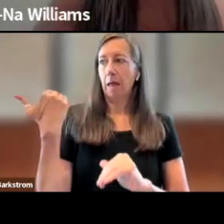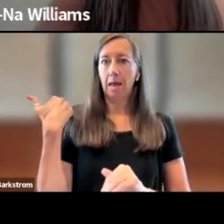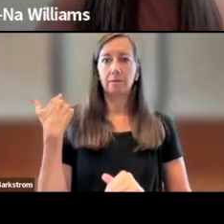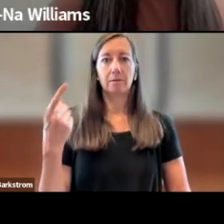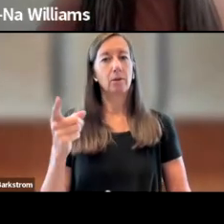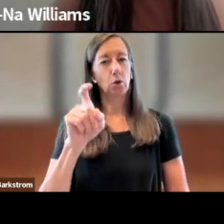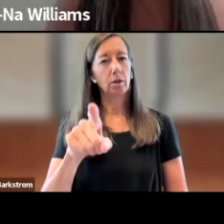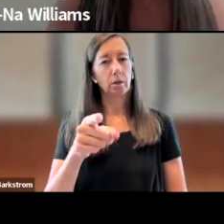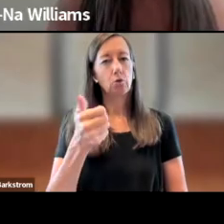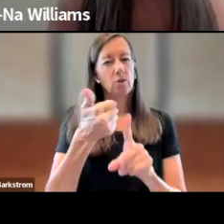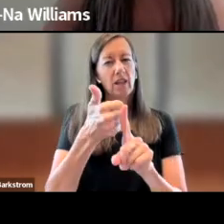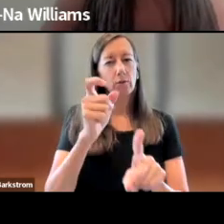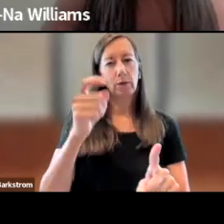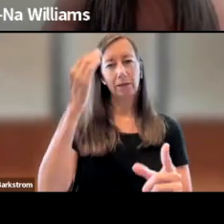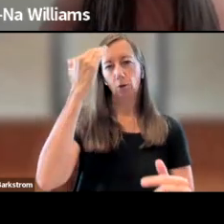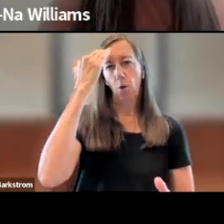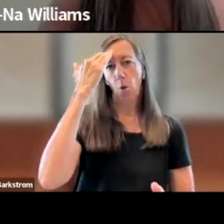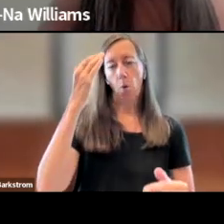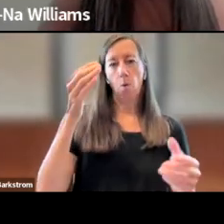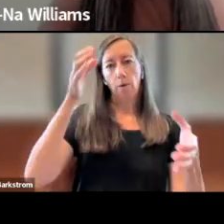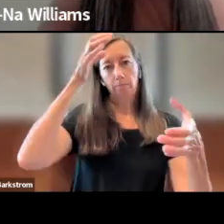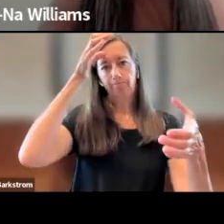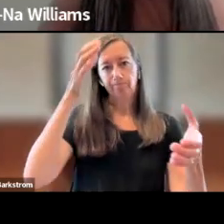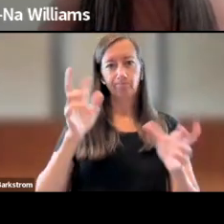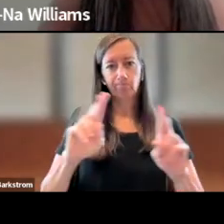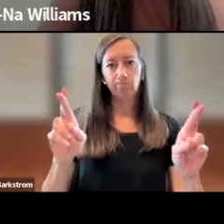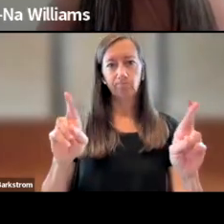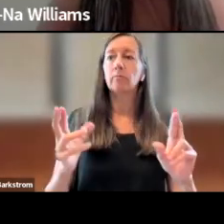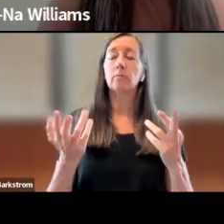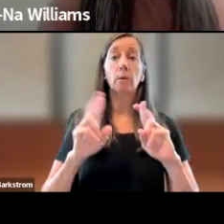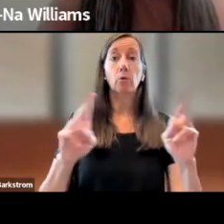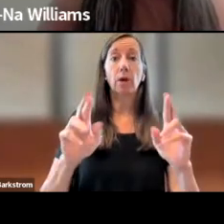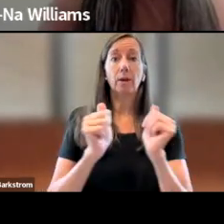So arm yourself with the research of understanding